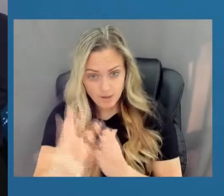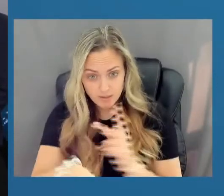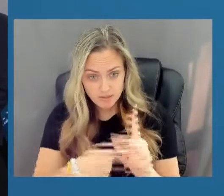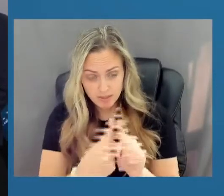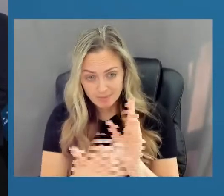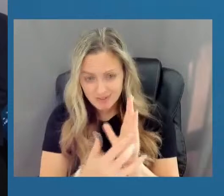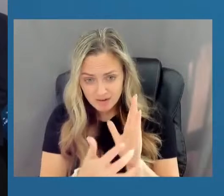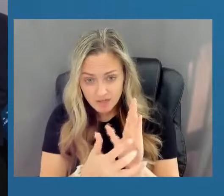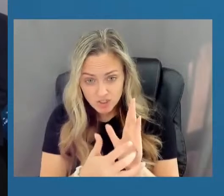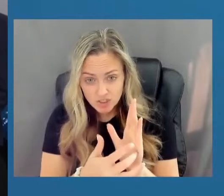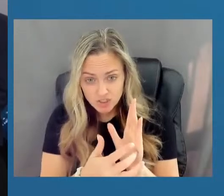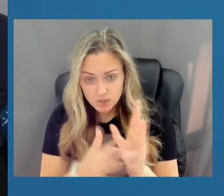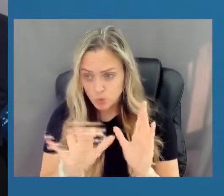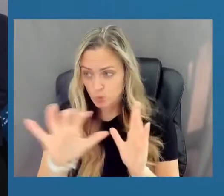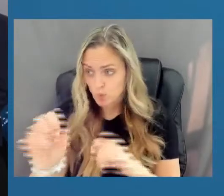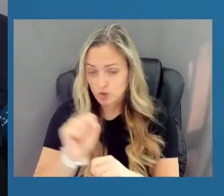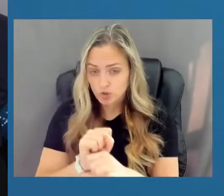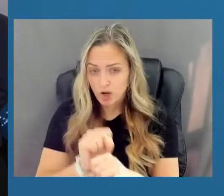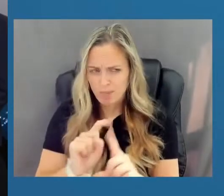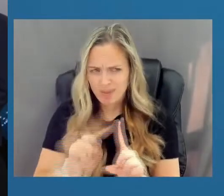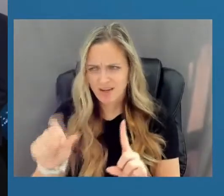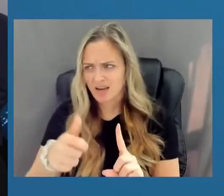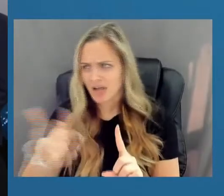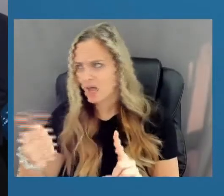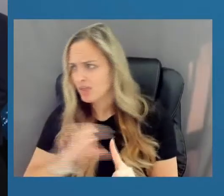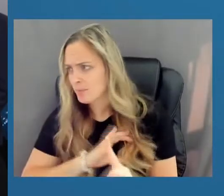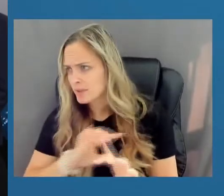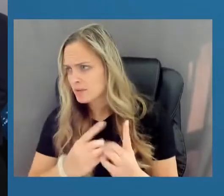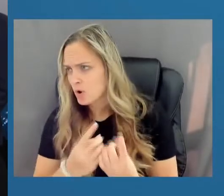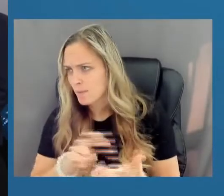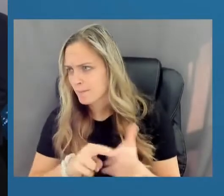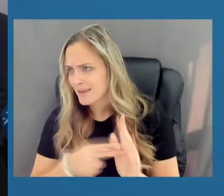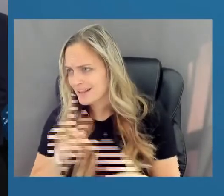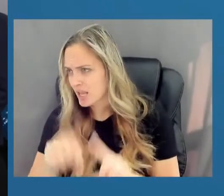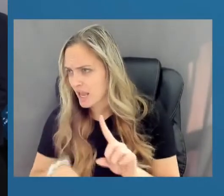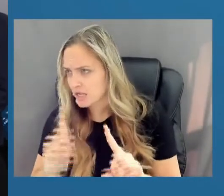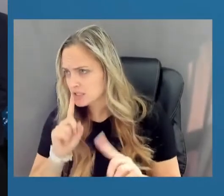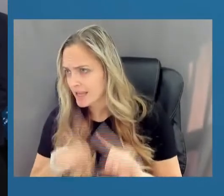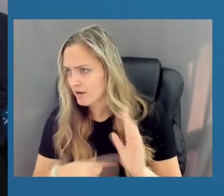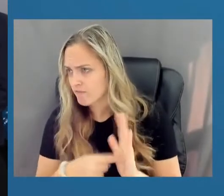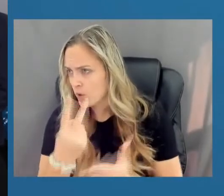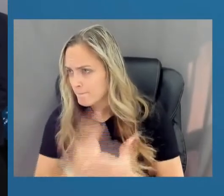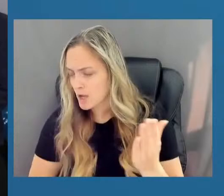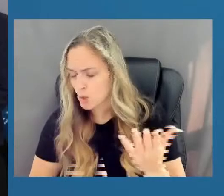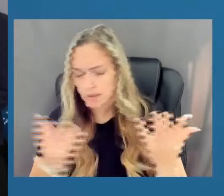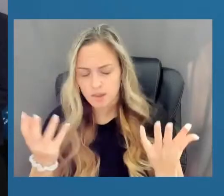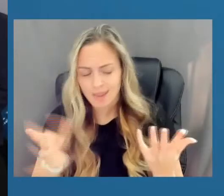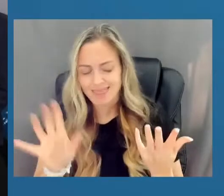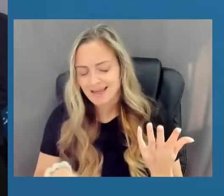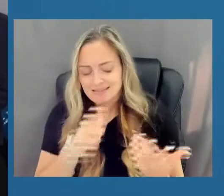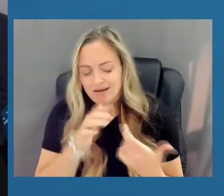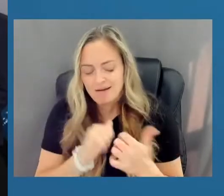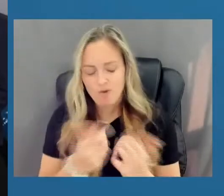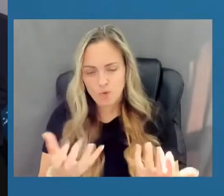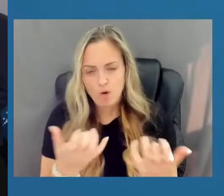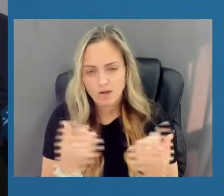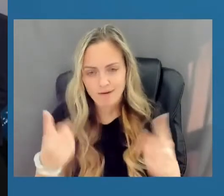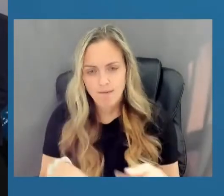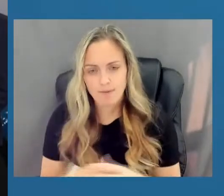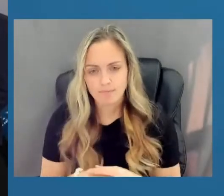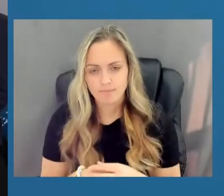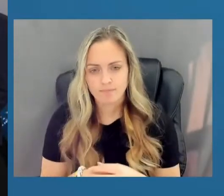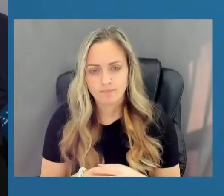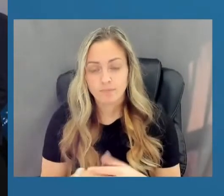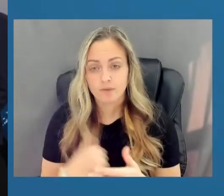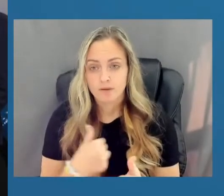department to do it, but the other police department would not be able to do it. And, that's not how we want this. We want